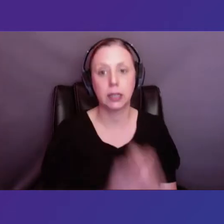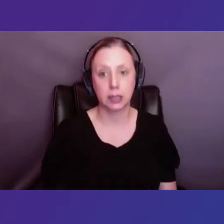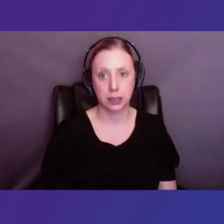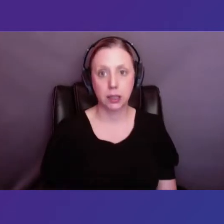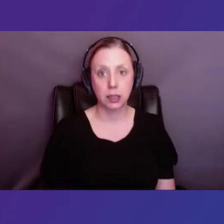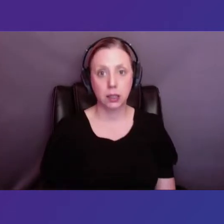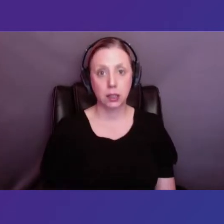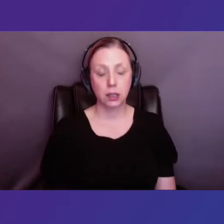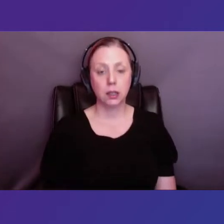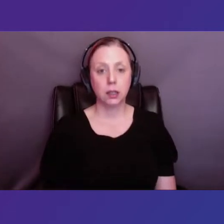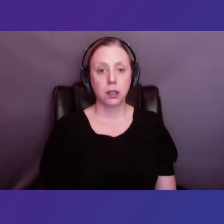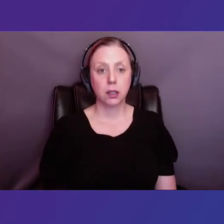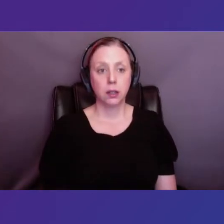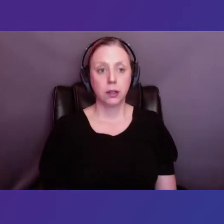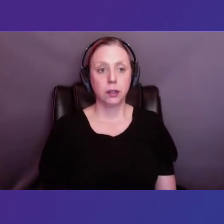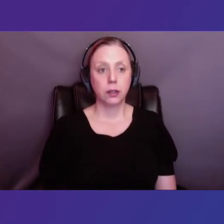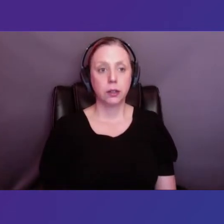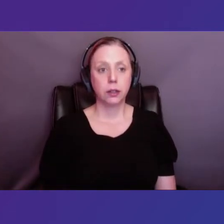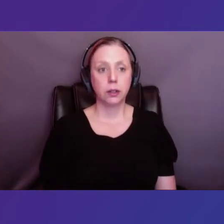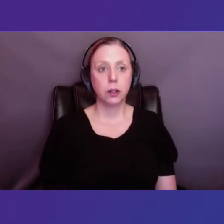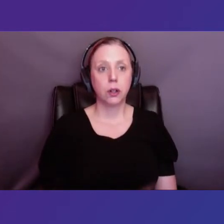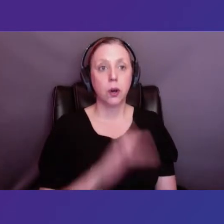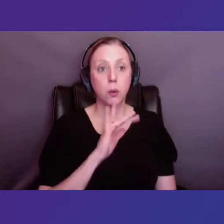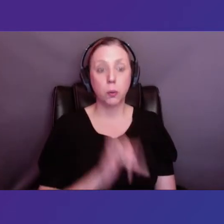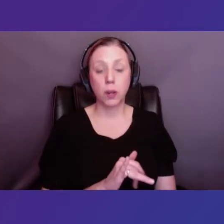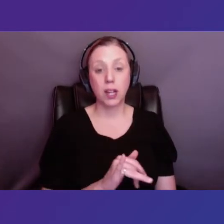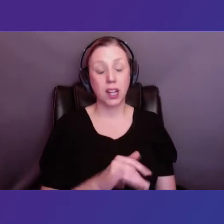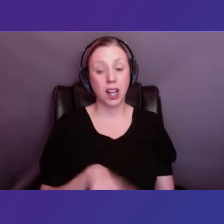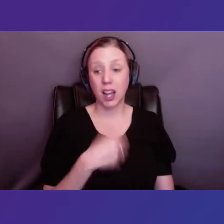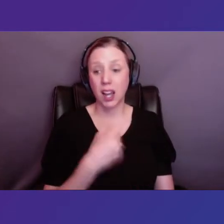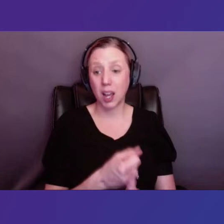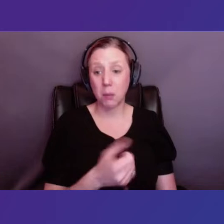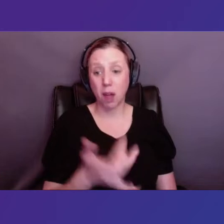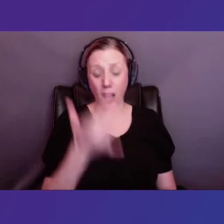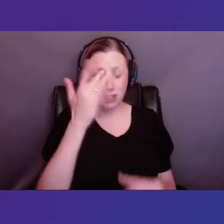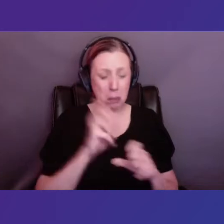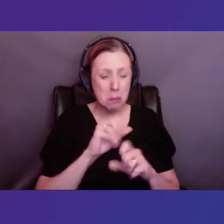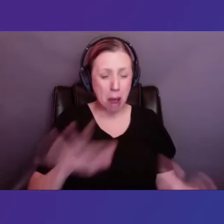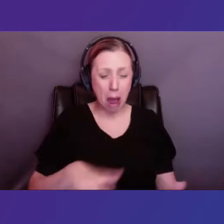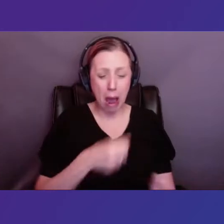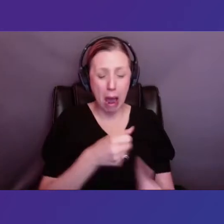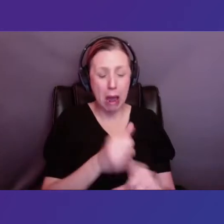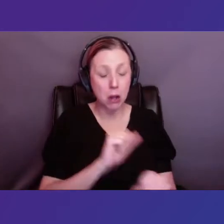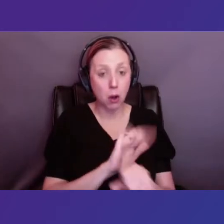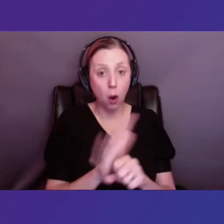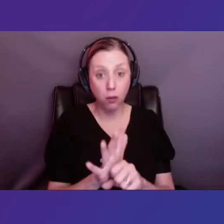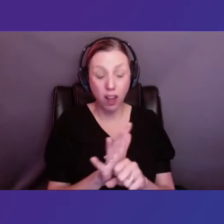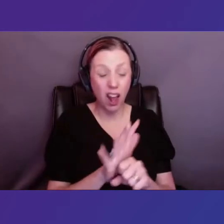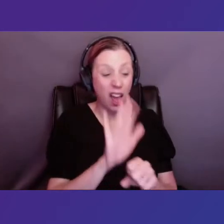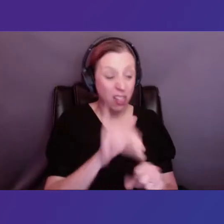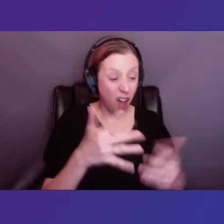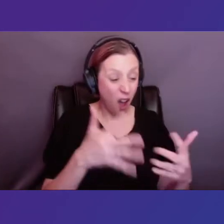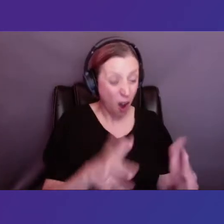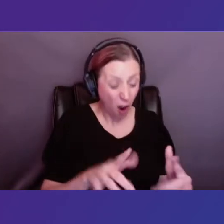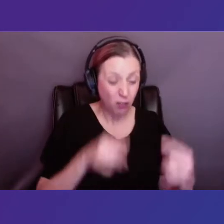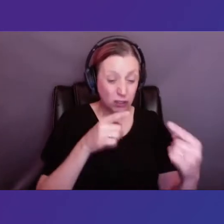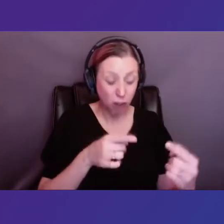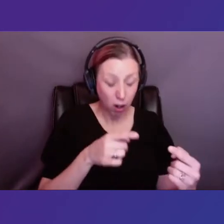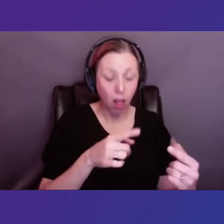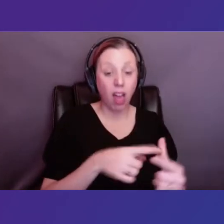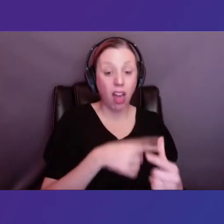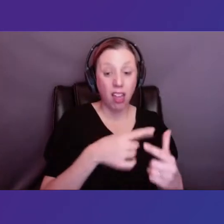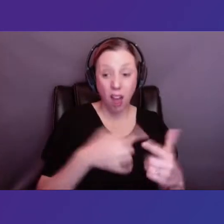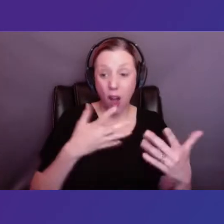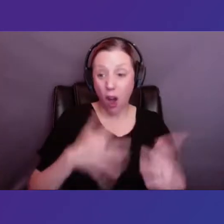And really, the impact of the pandemic is on top of what in our city we've been experiencing as an